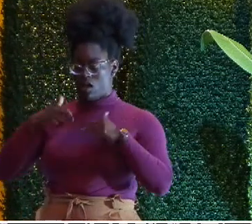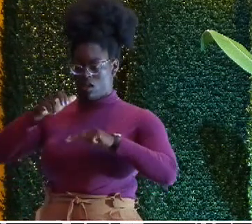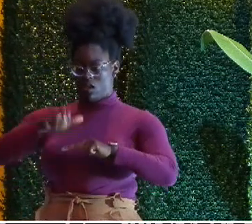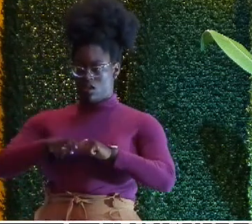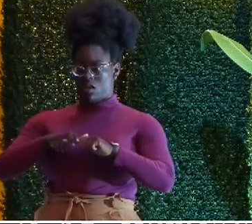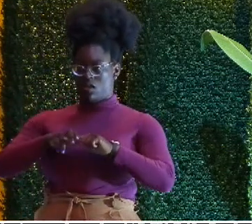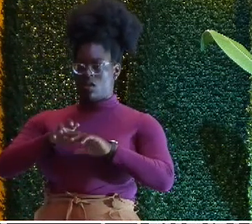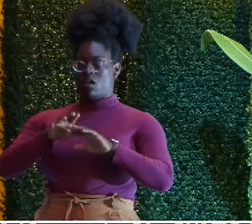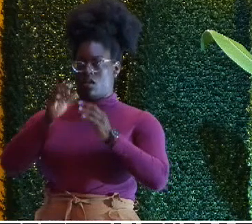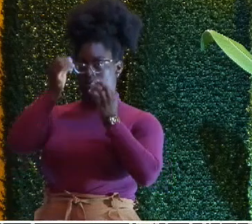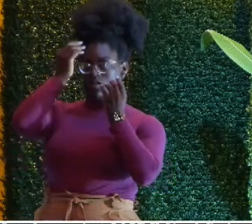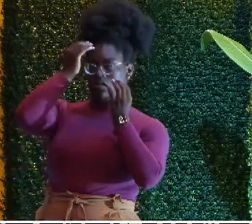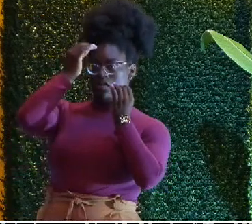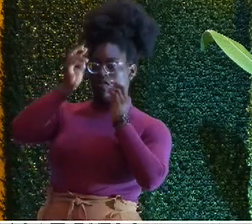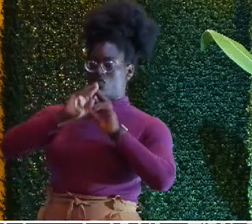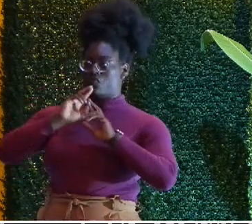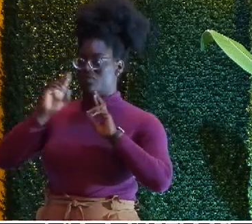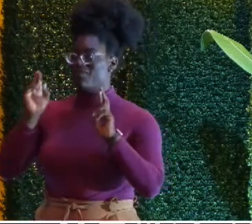let's respond.